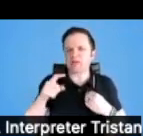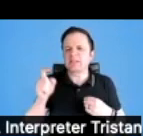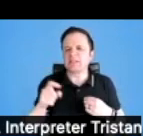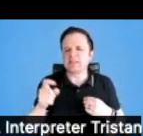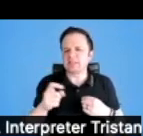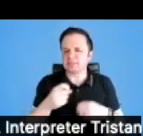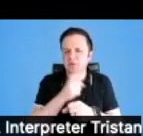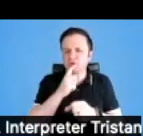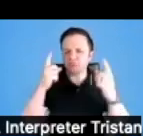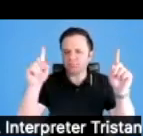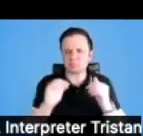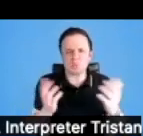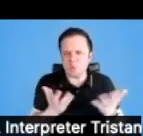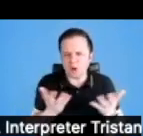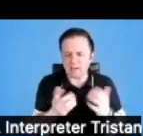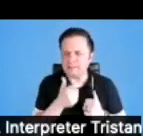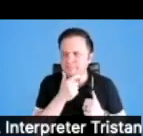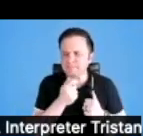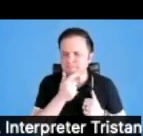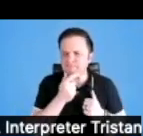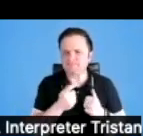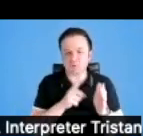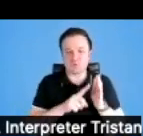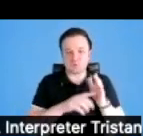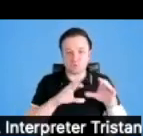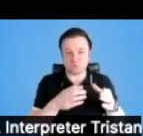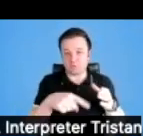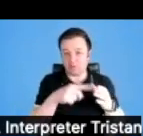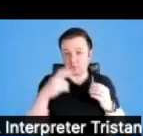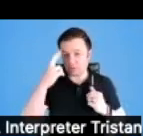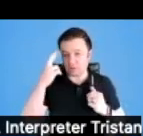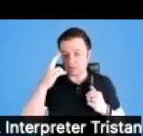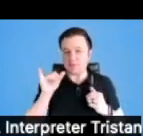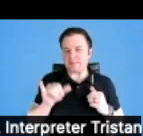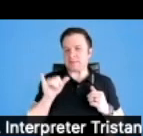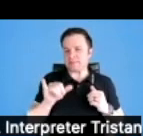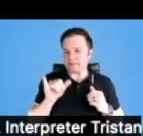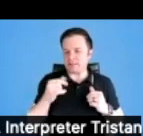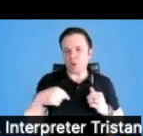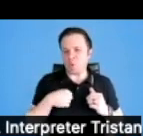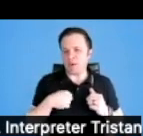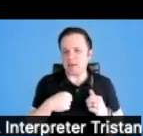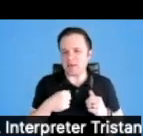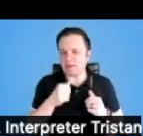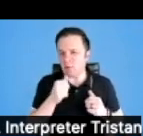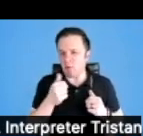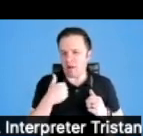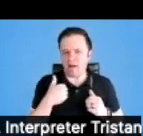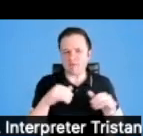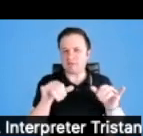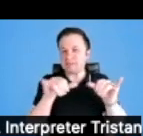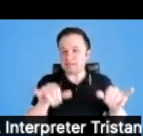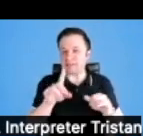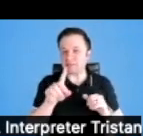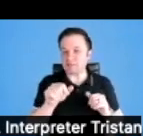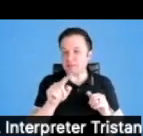this. And one of the things our research group realized we lacked were systematic data from